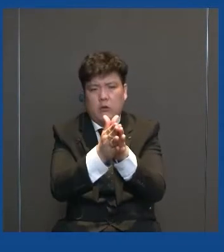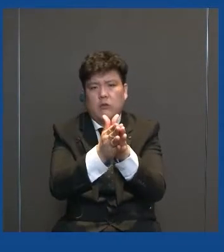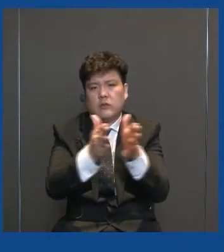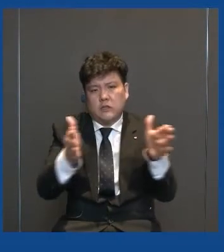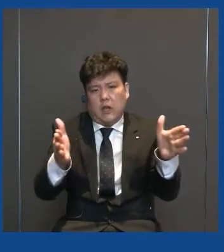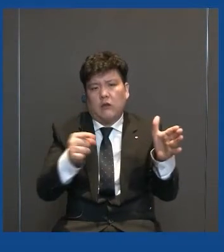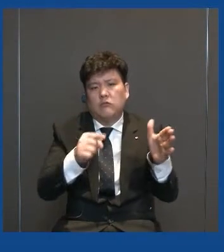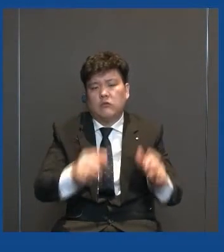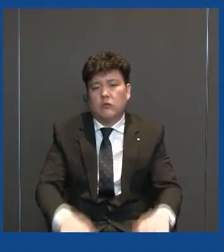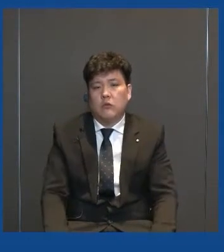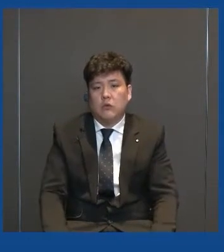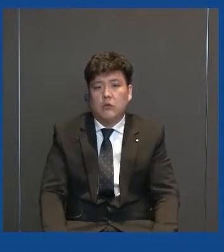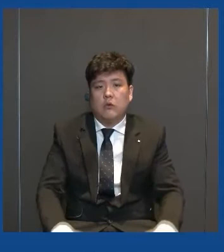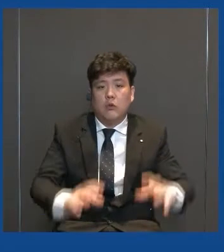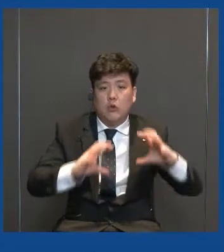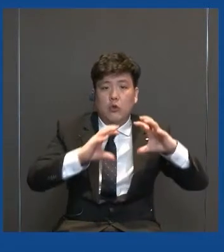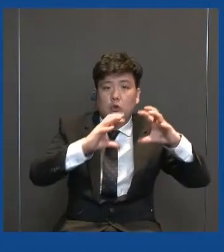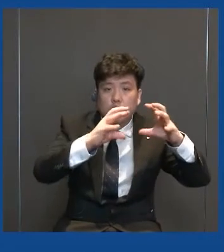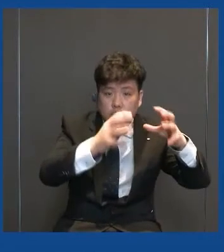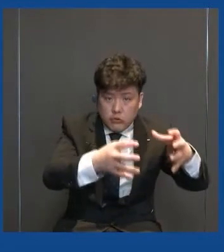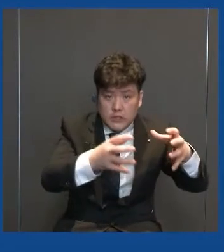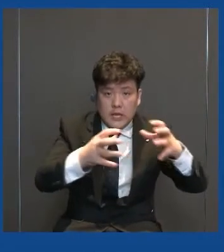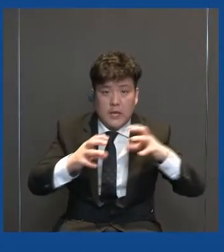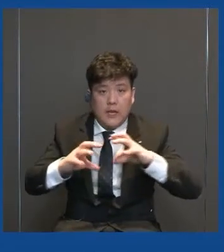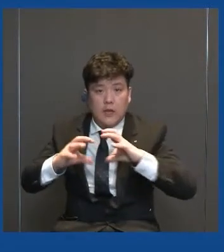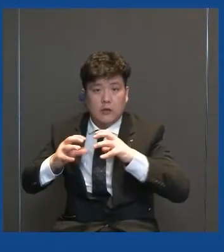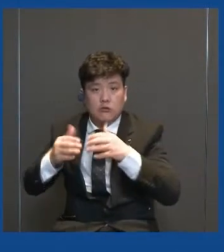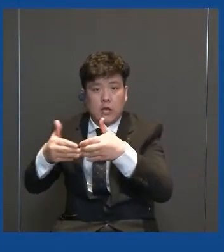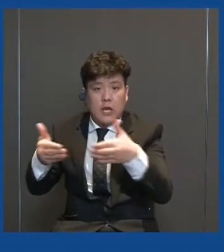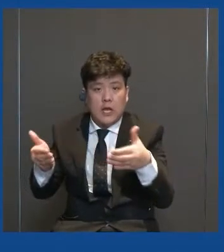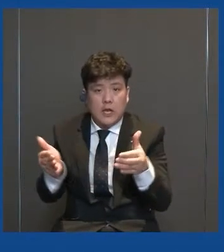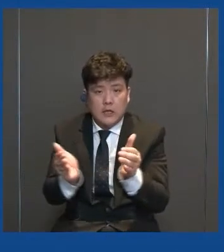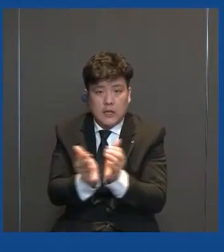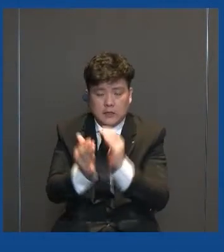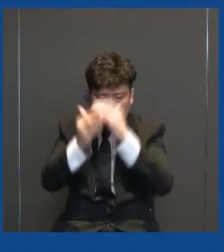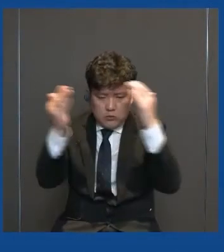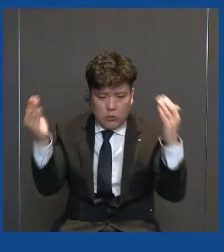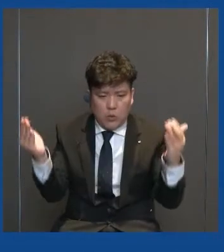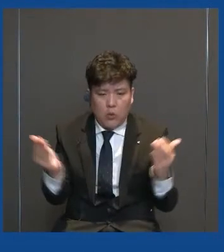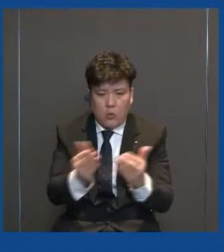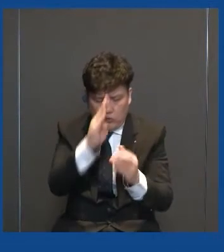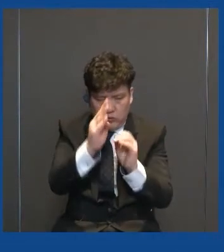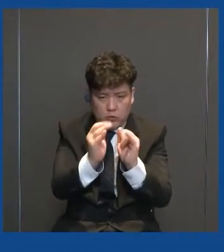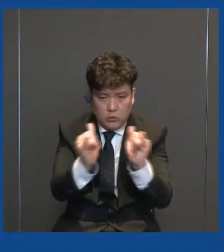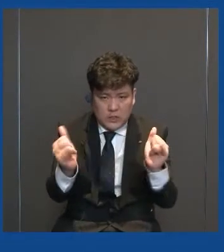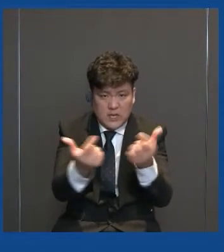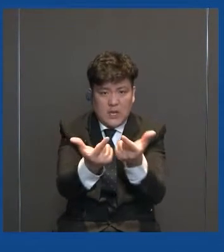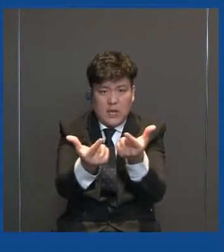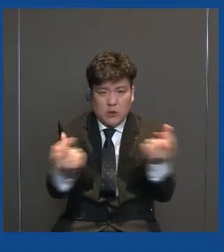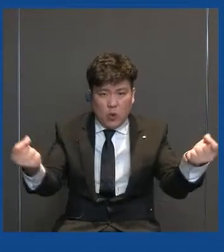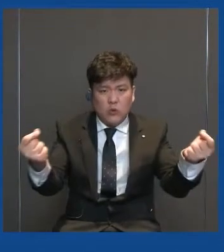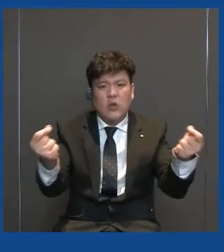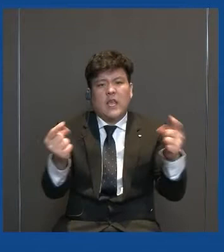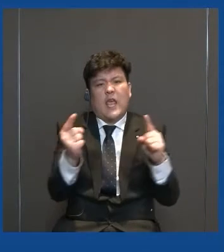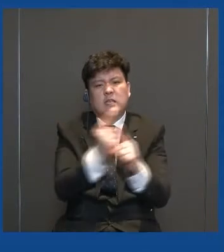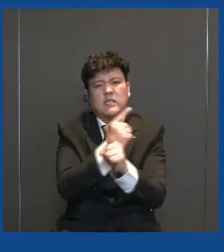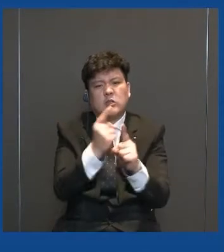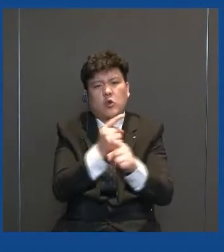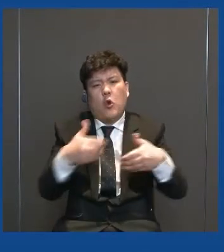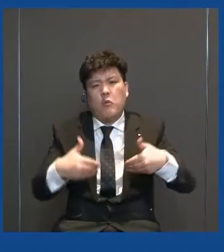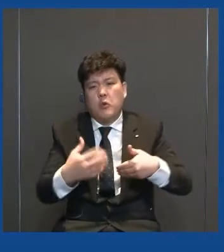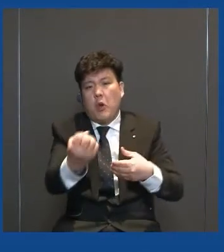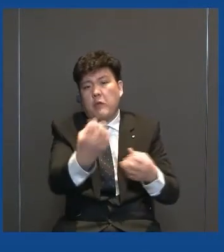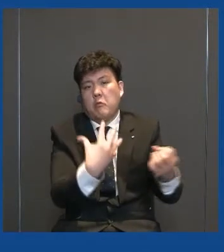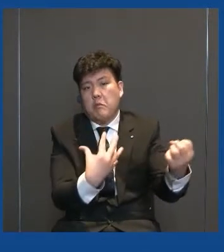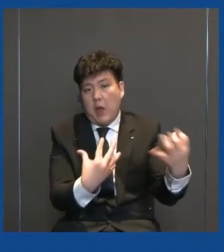health authorities to ensure that all patients are treated equally, that decisions about life-saving therapies and access to care are